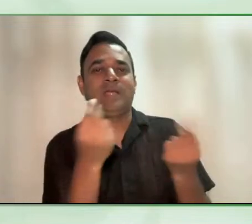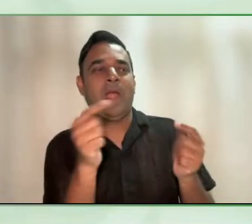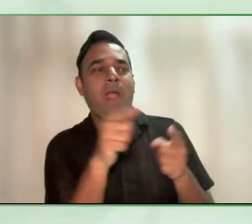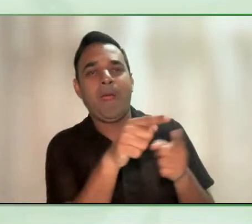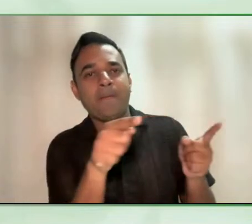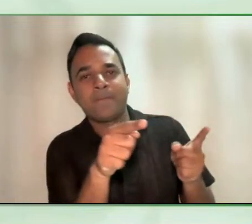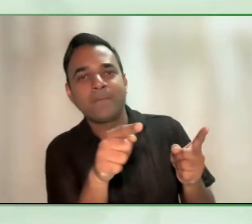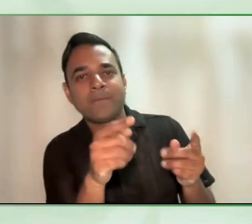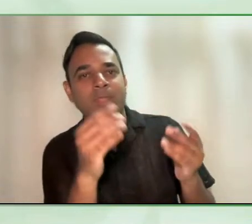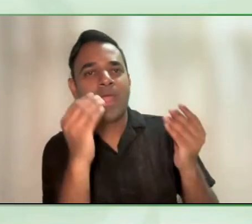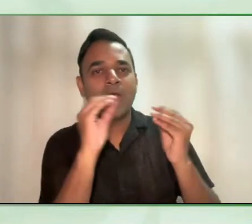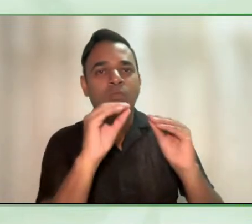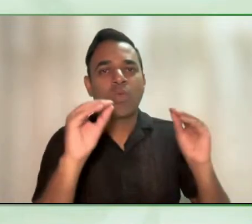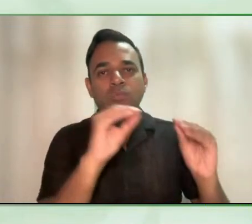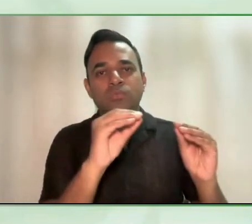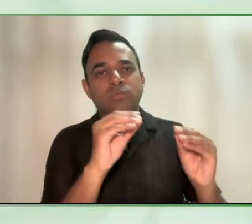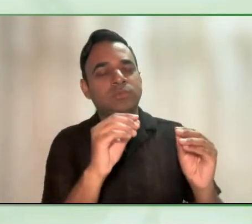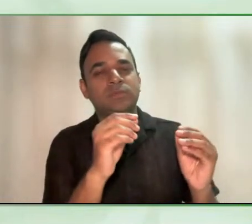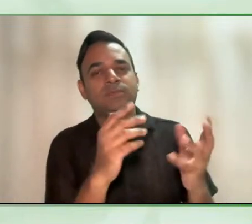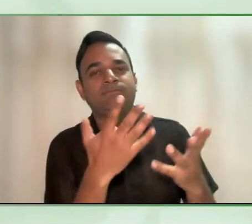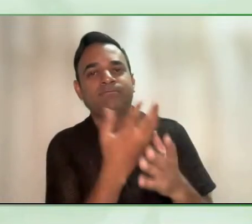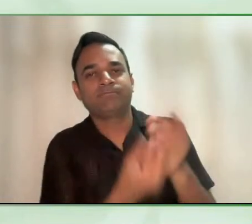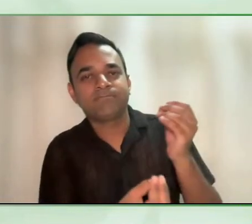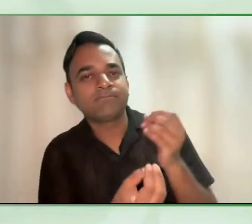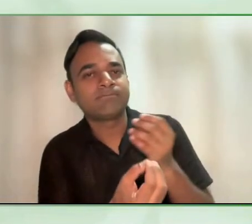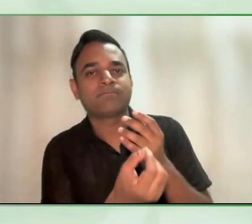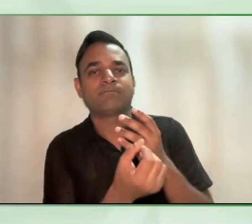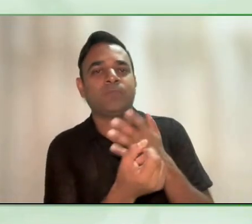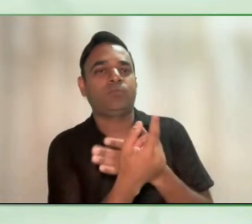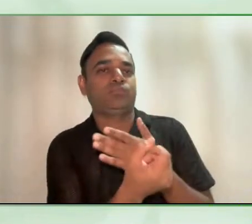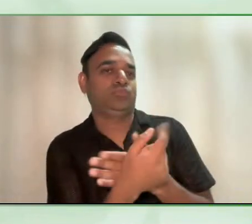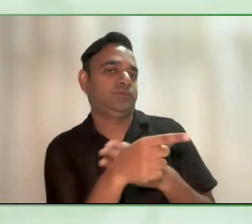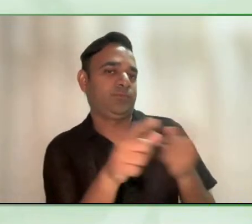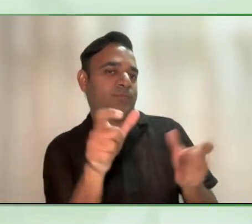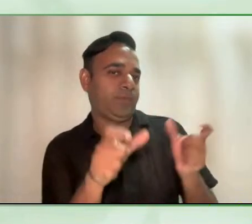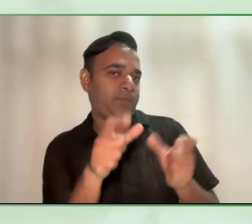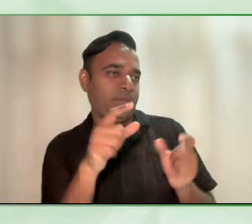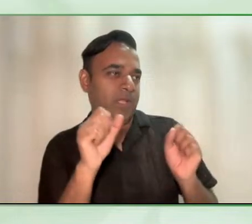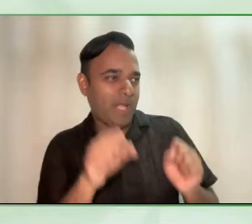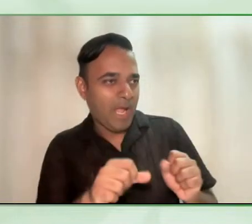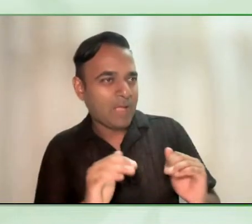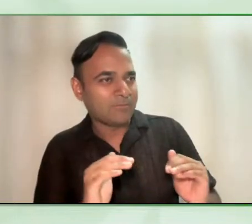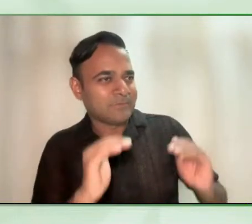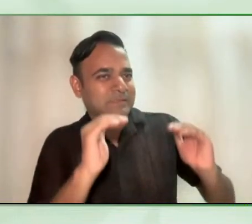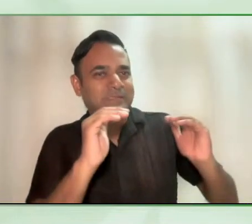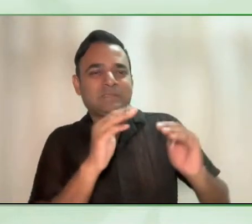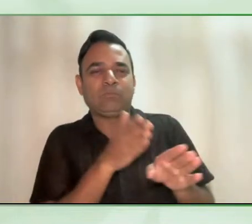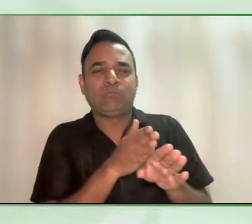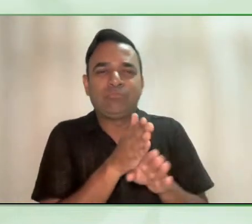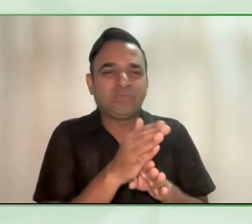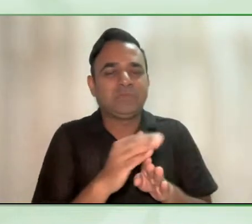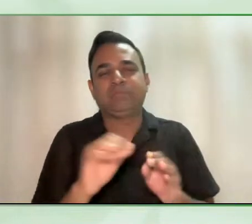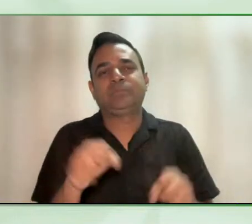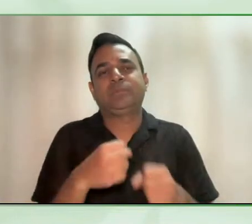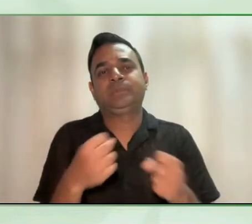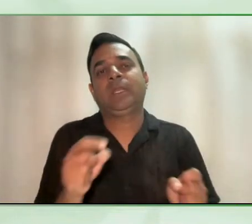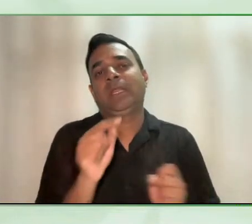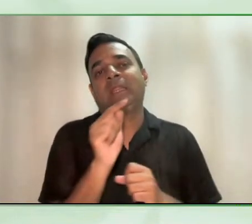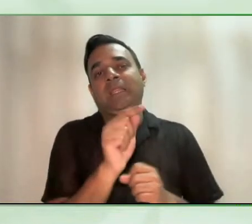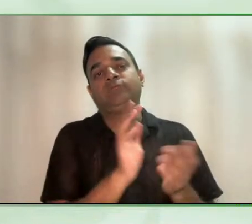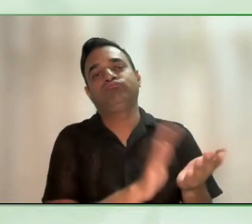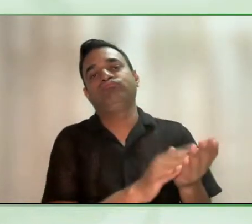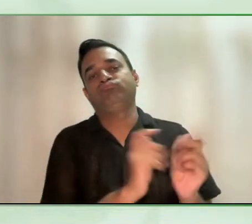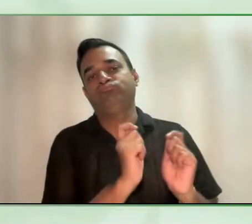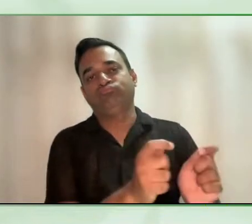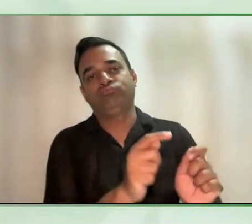Social Protection in Ireland. And what they do is they allow people who are on long-term unemployment,